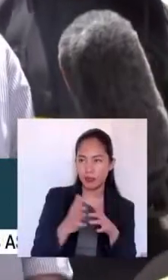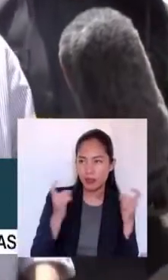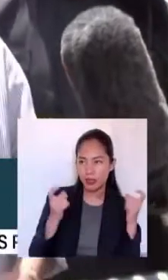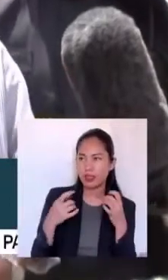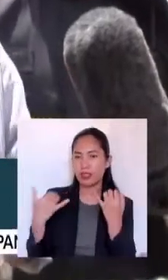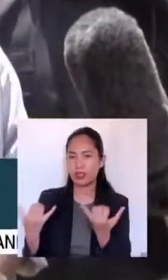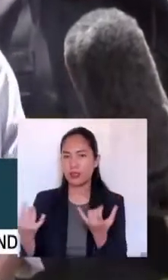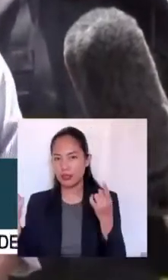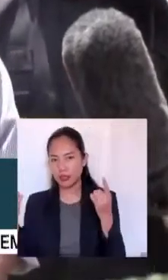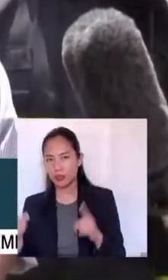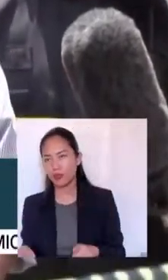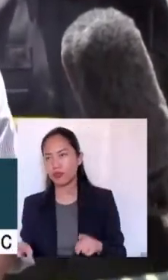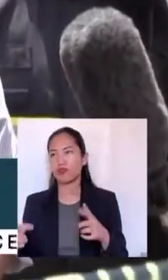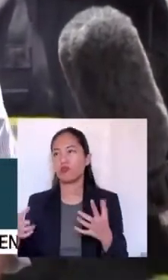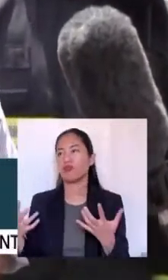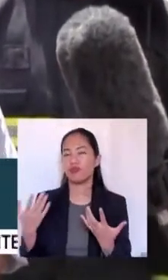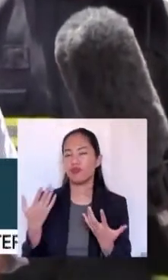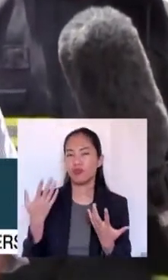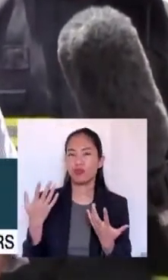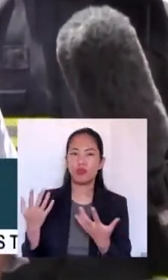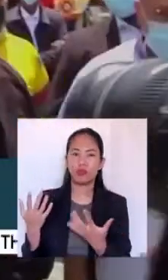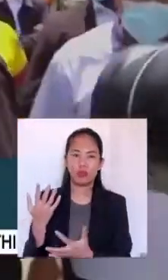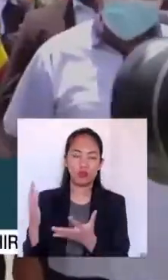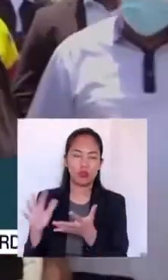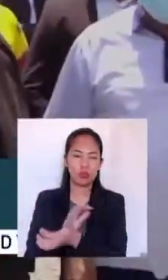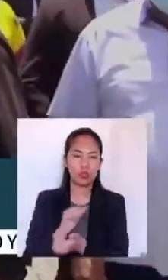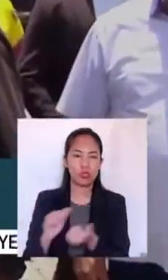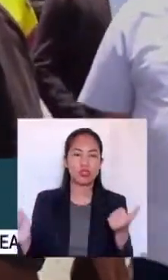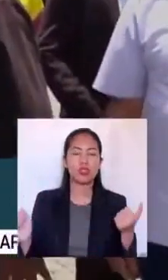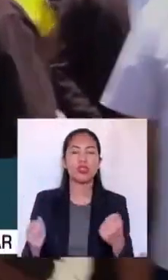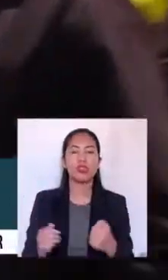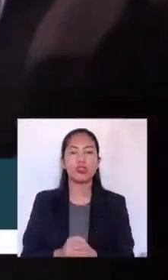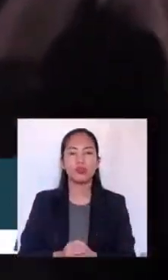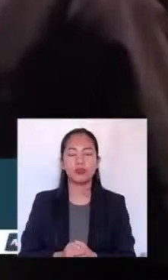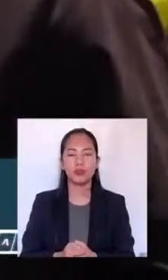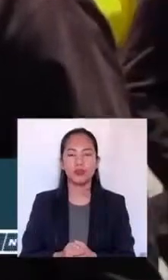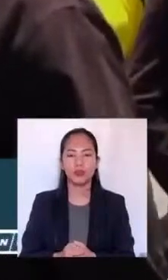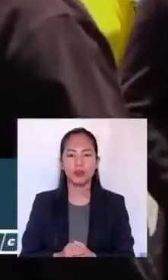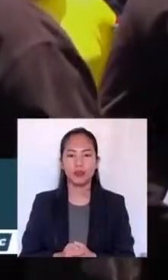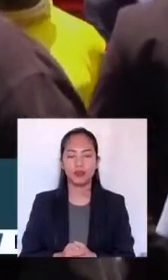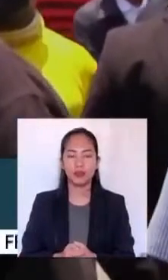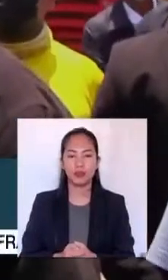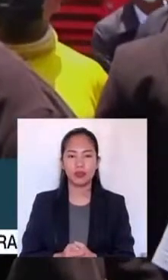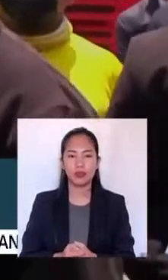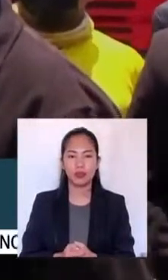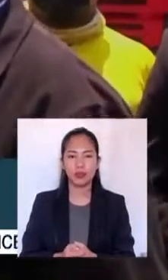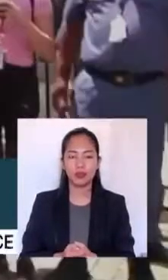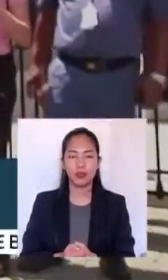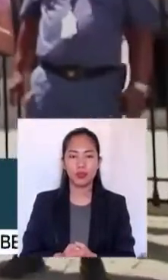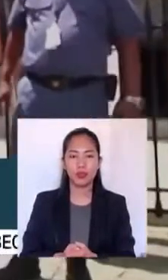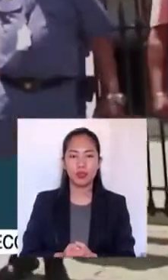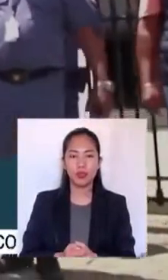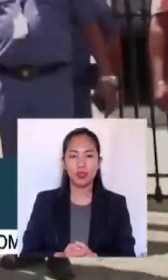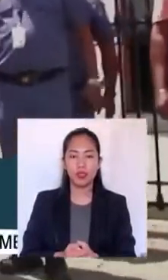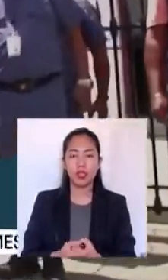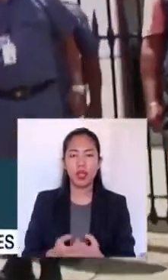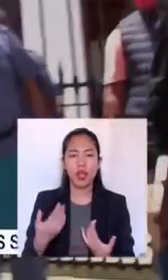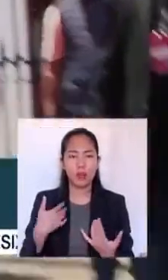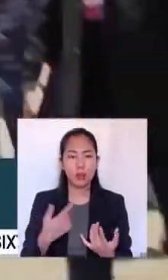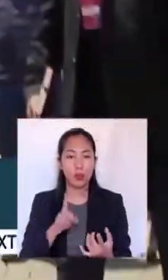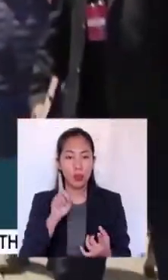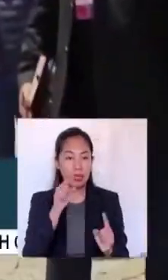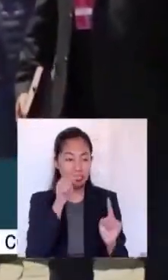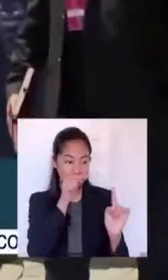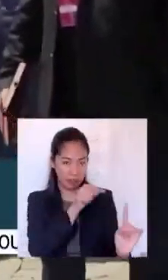Arch would have been devastated as well. He also said he believed one person was being questioned in relation